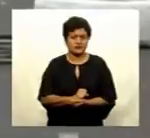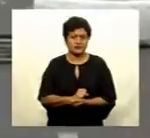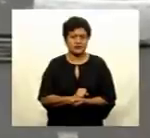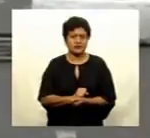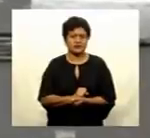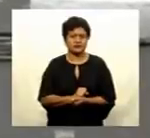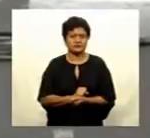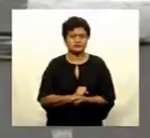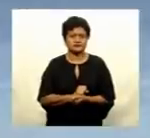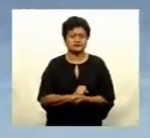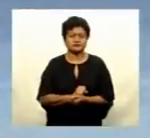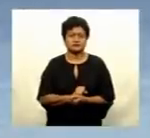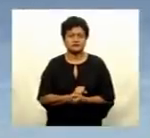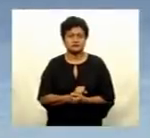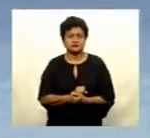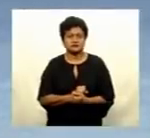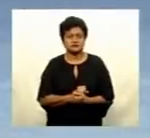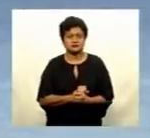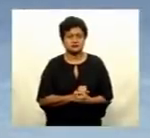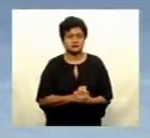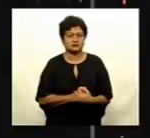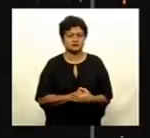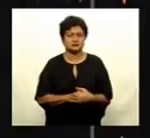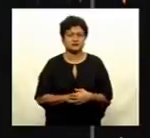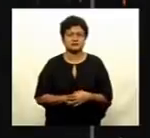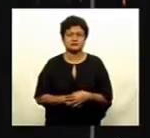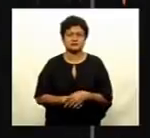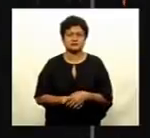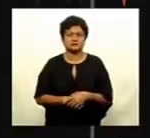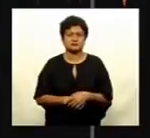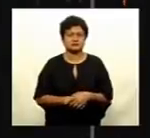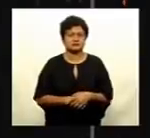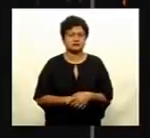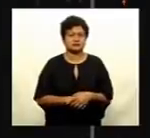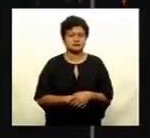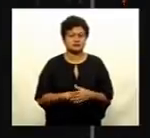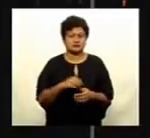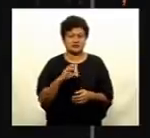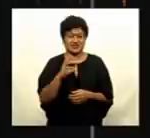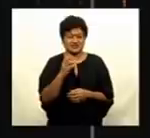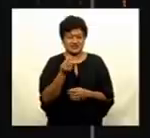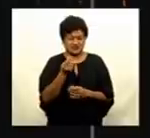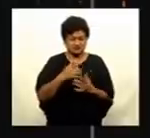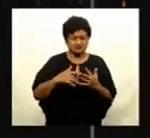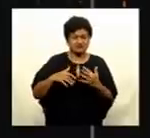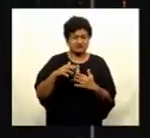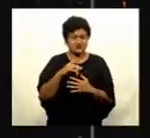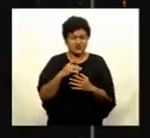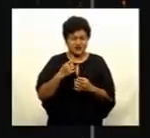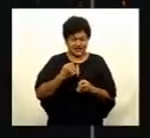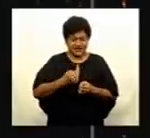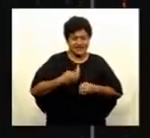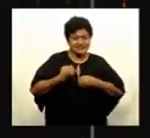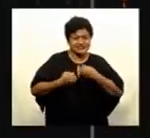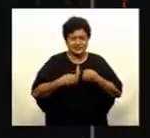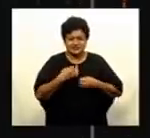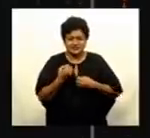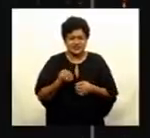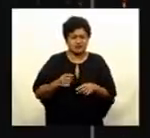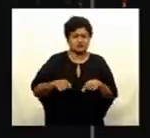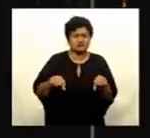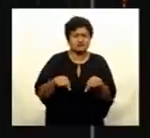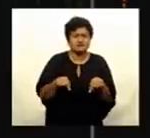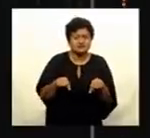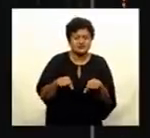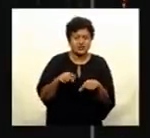1935. Christiana Uluwai, FBC News. With some mixture of excitement and nervousness, some barber shops